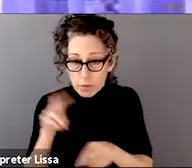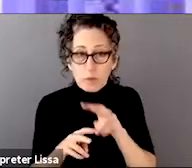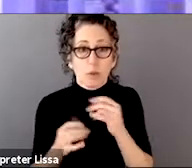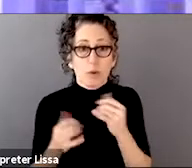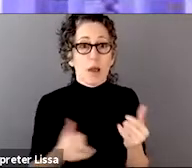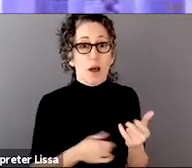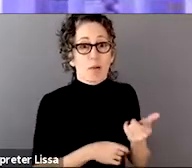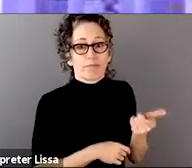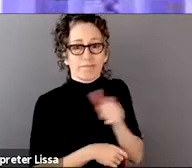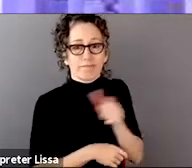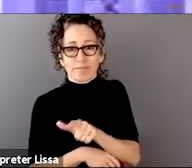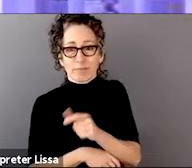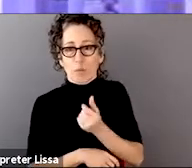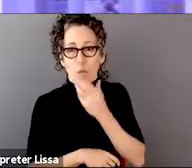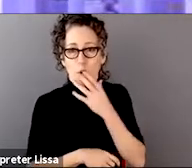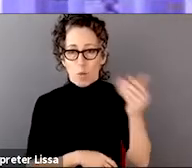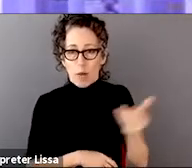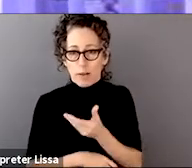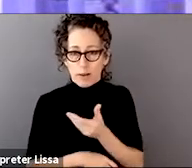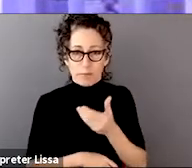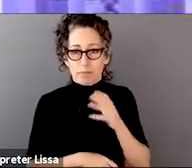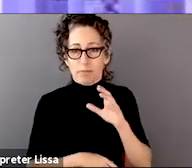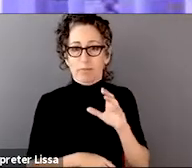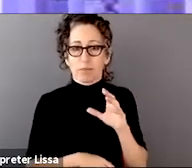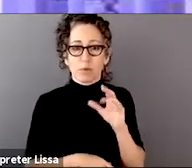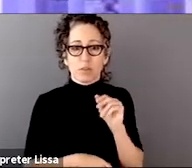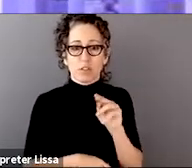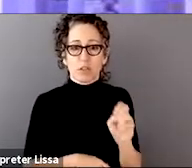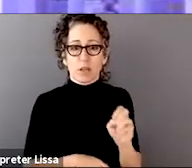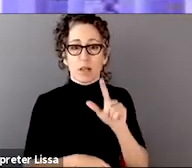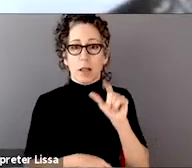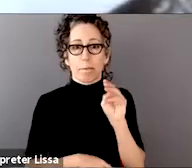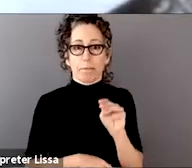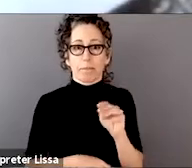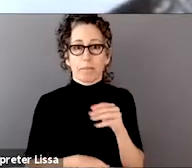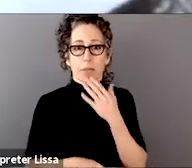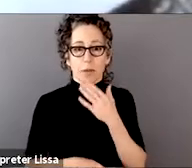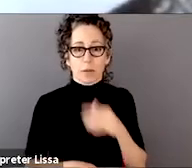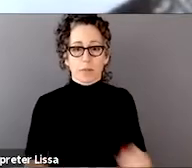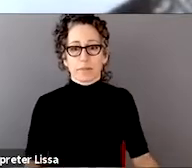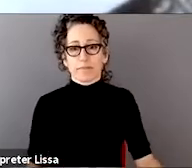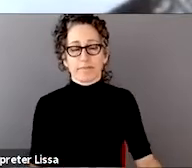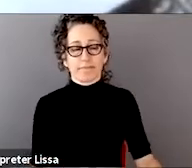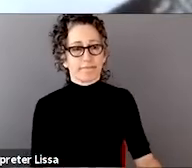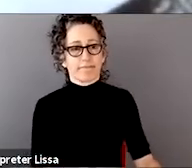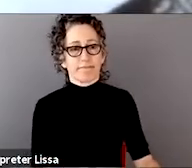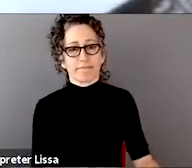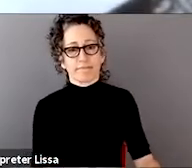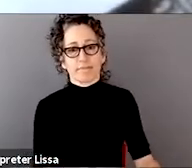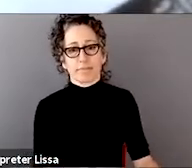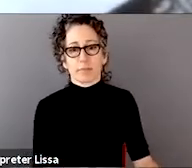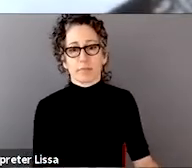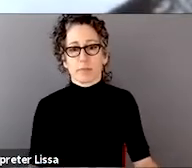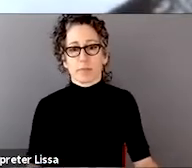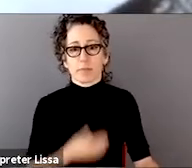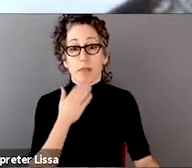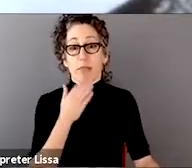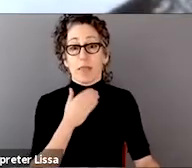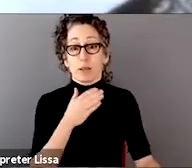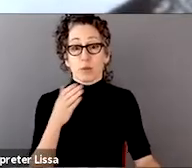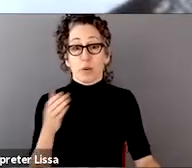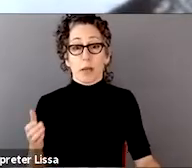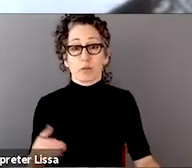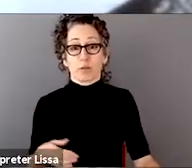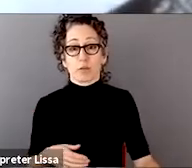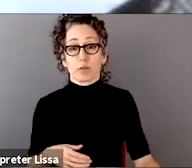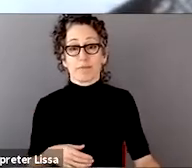spotlight to warmly welcome Christiane Lum. Welcome. Thank you so much. And so I guess I'll take this opportunity, thank